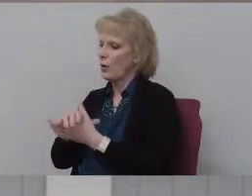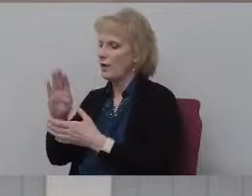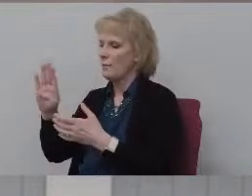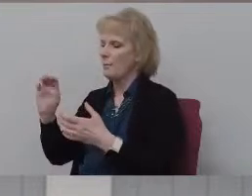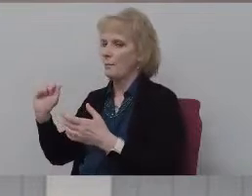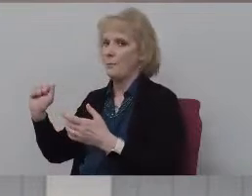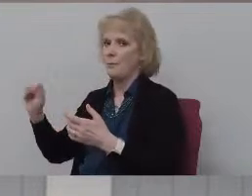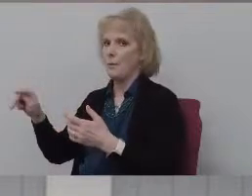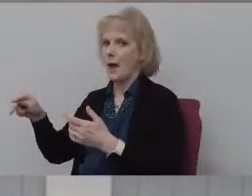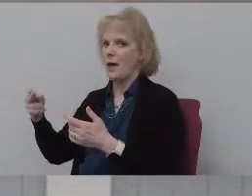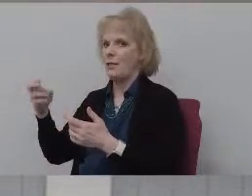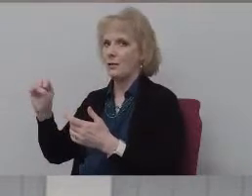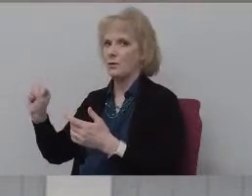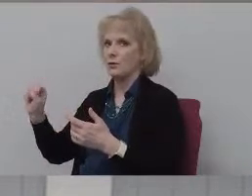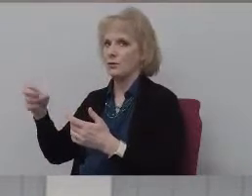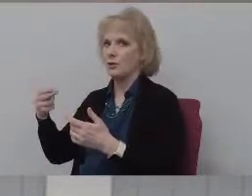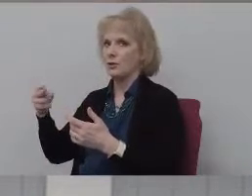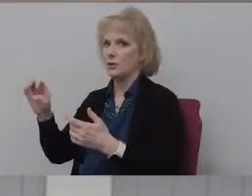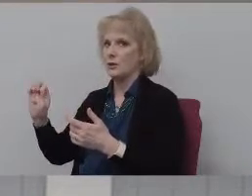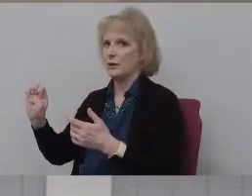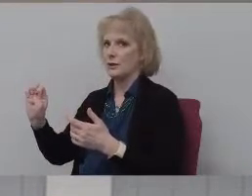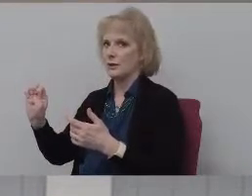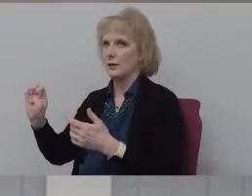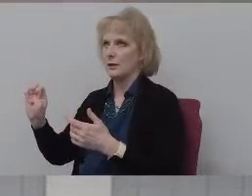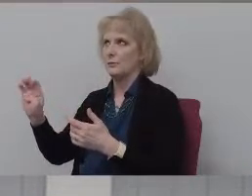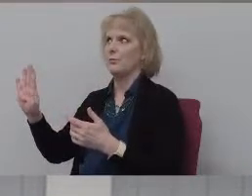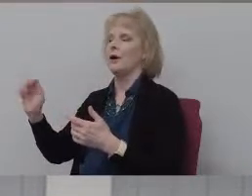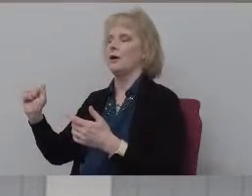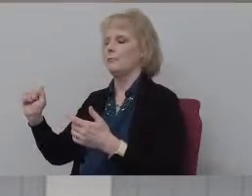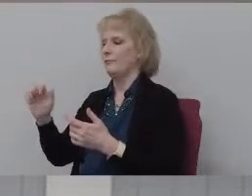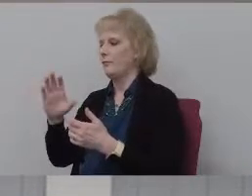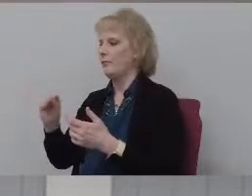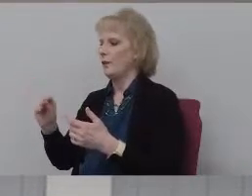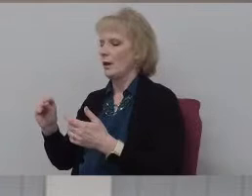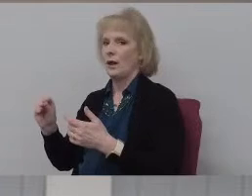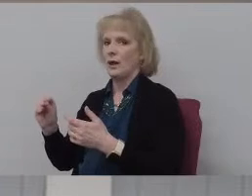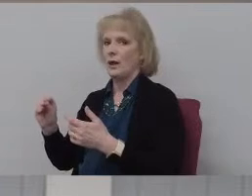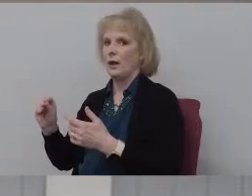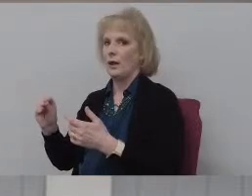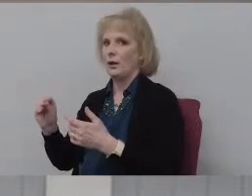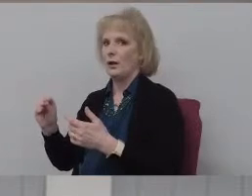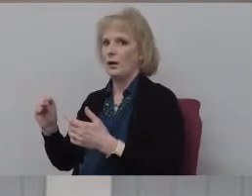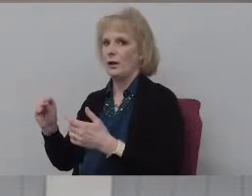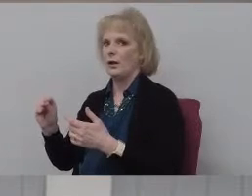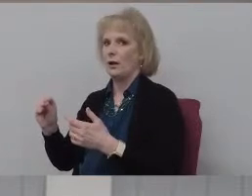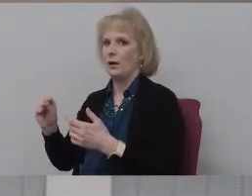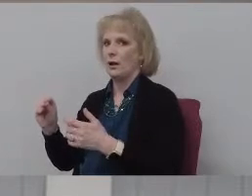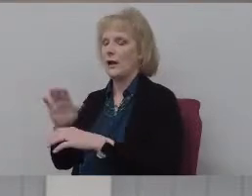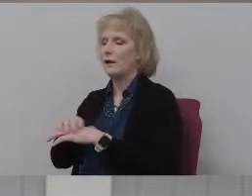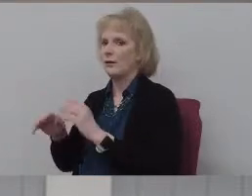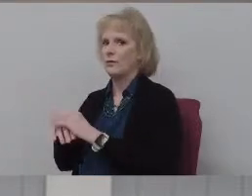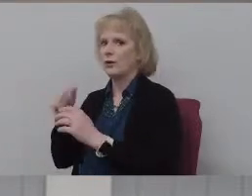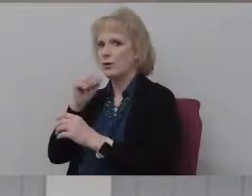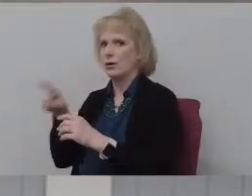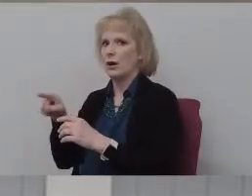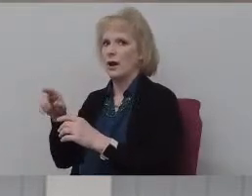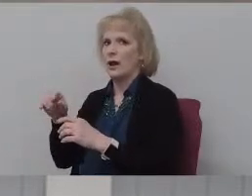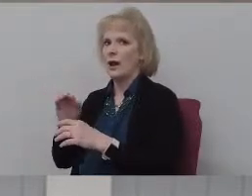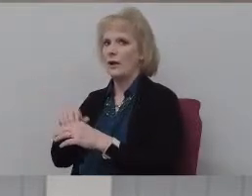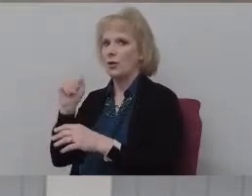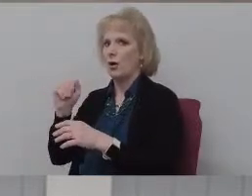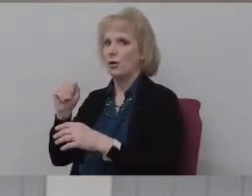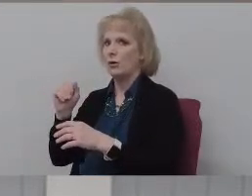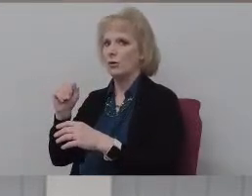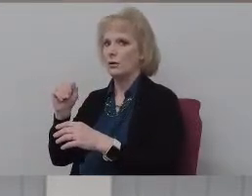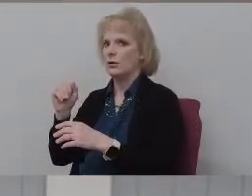his name Solomon, and the Lord loved him. And he sent by the hand of Nathan the prophet, and he called his name Jedidiah because